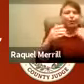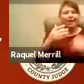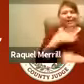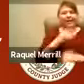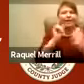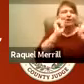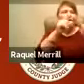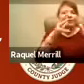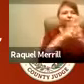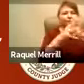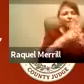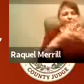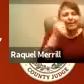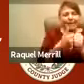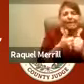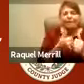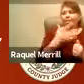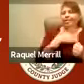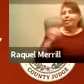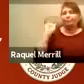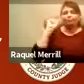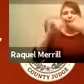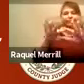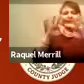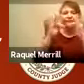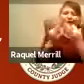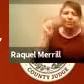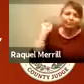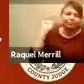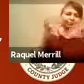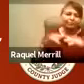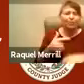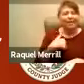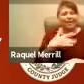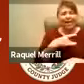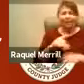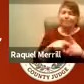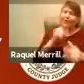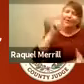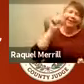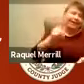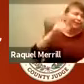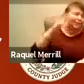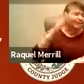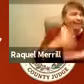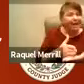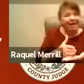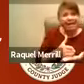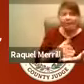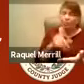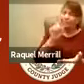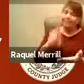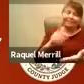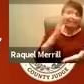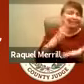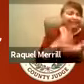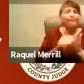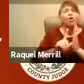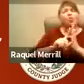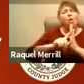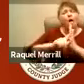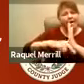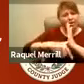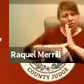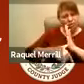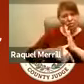football game, we like going to family gatherings or whatever. We need to stop that. let's stop that for a while.